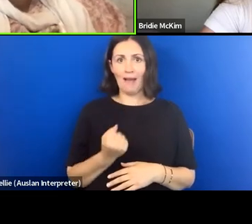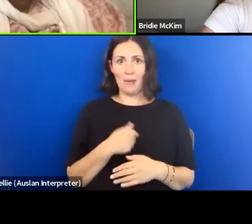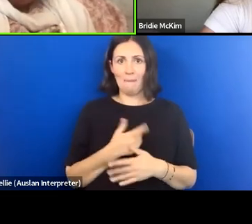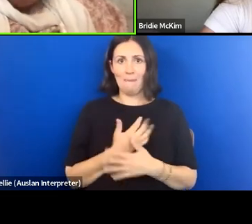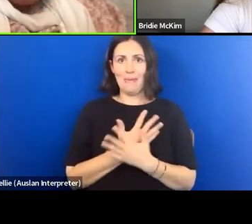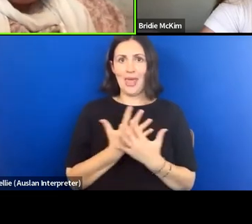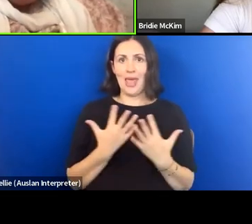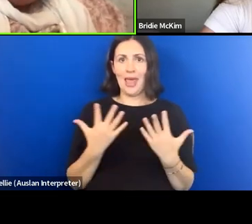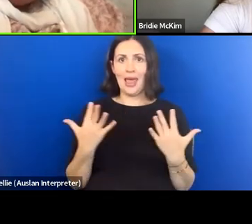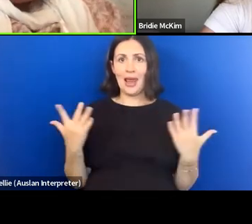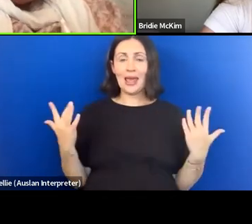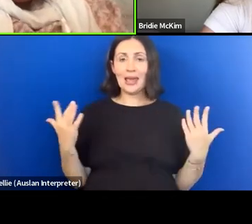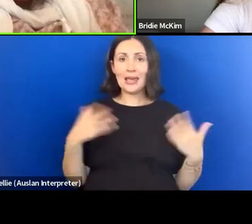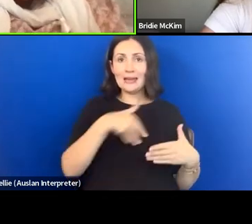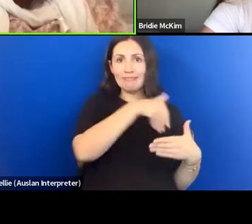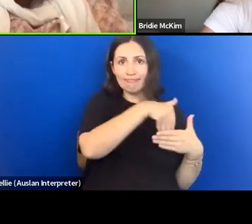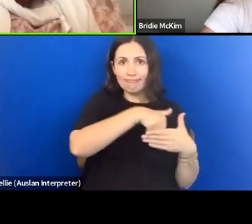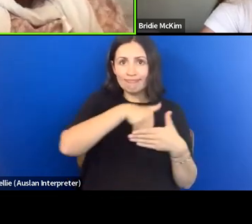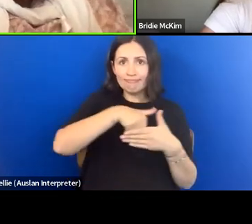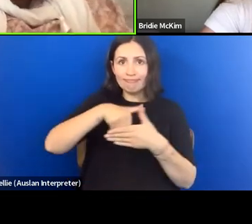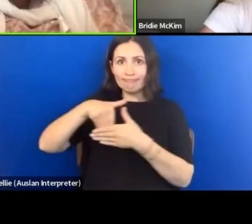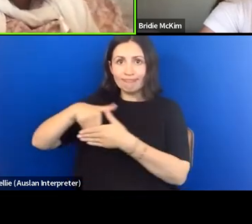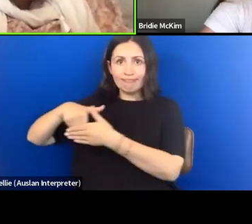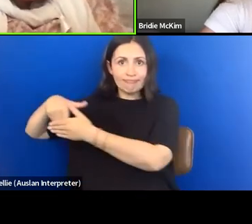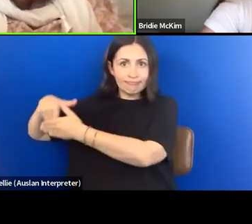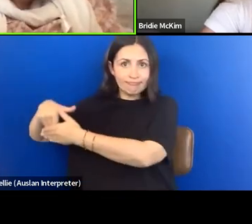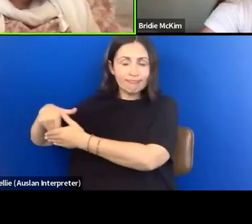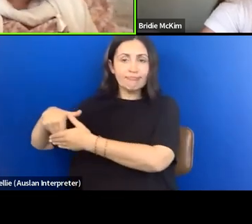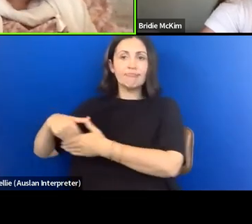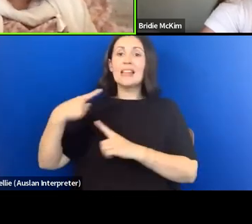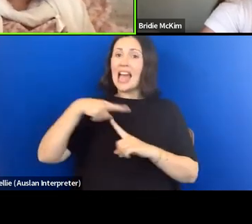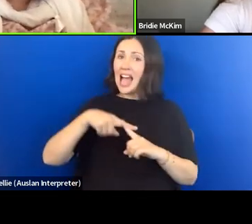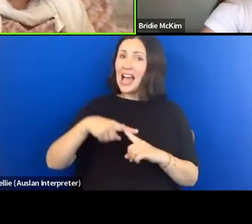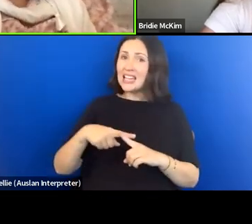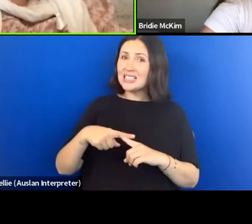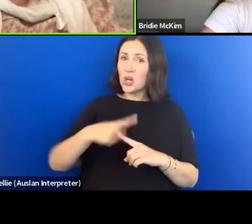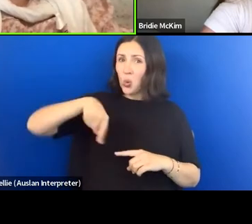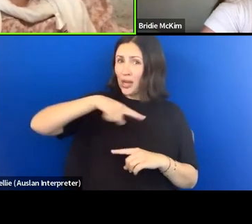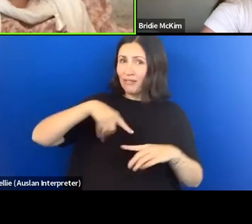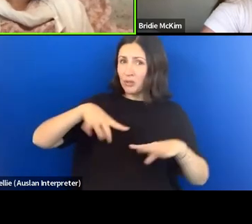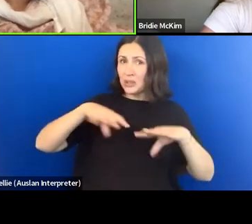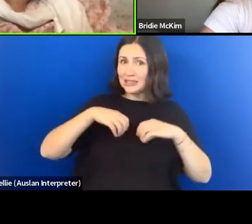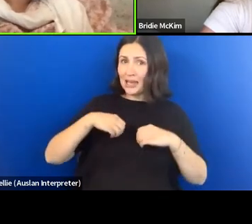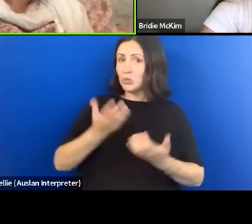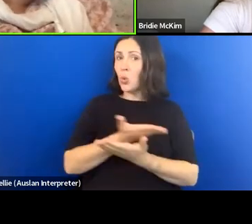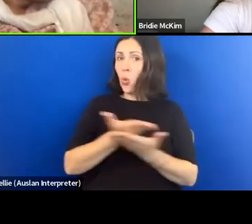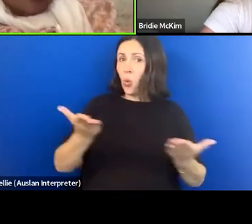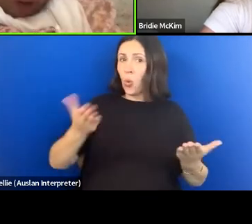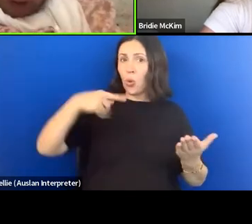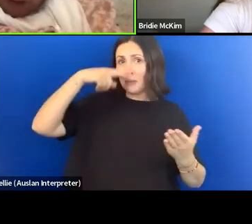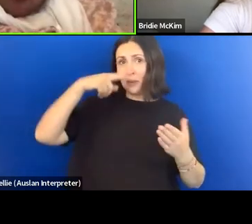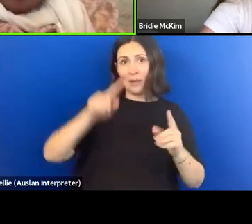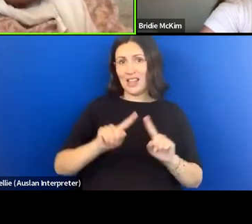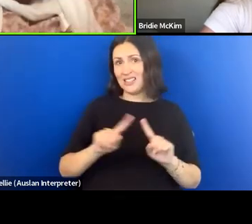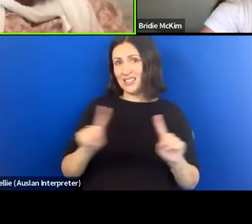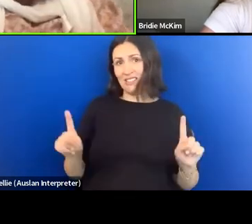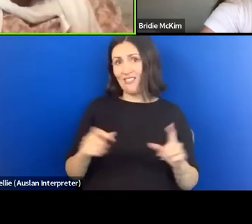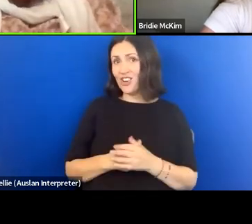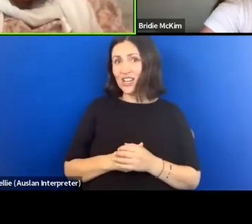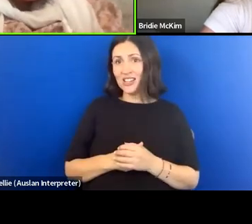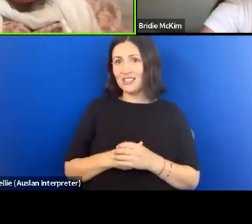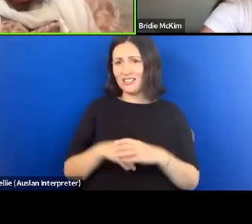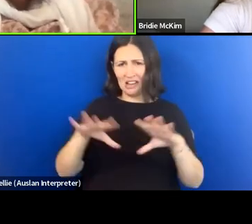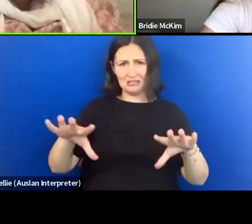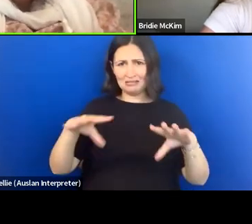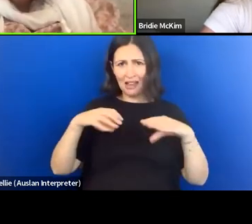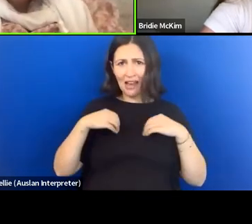space for other diverse artists as well, and again, the diversity within our own communities, and